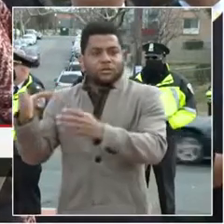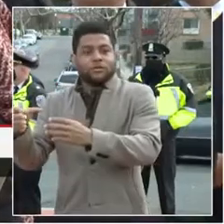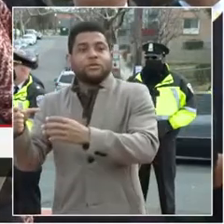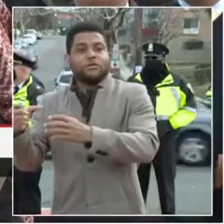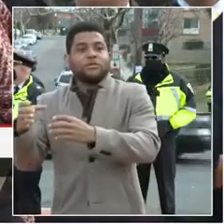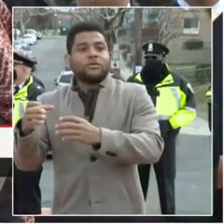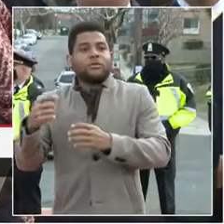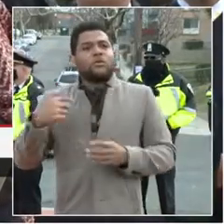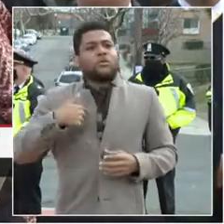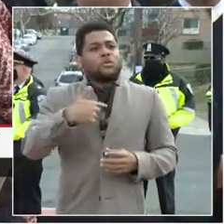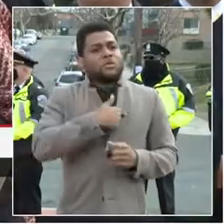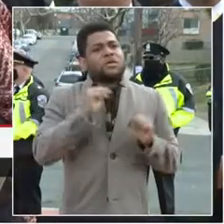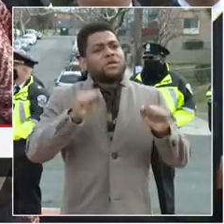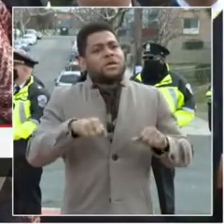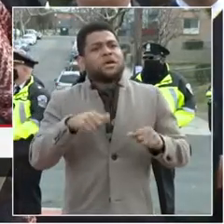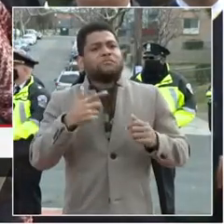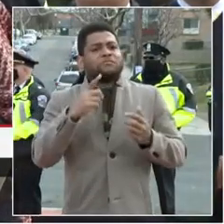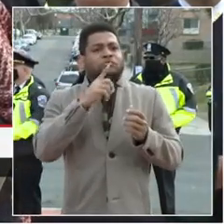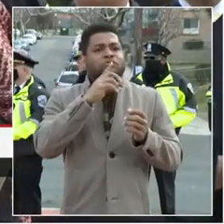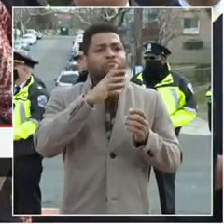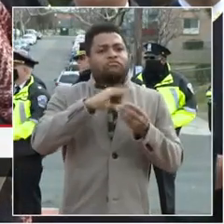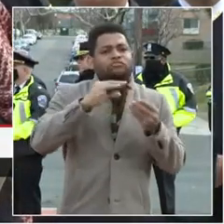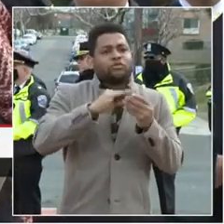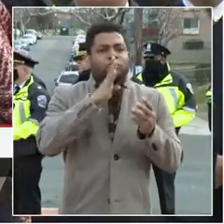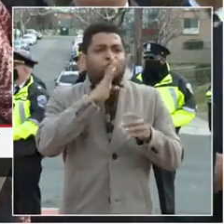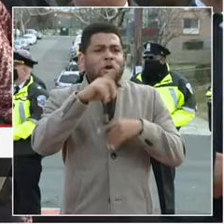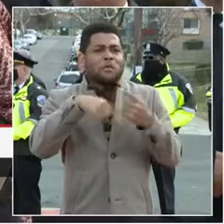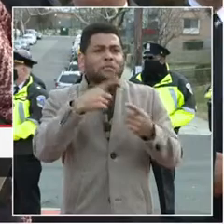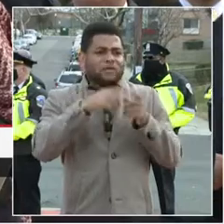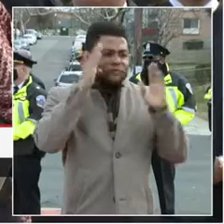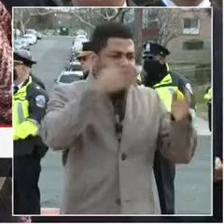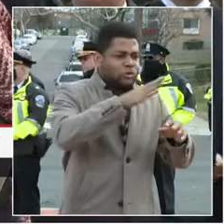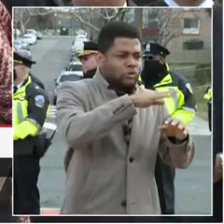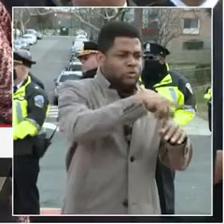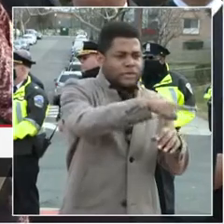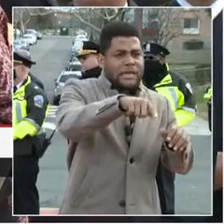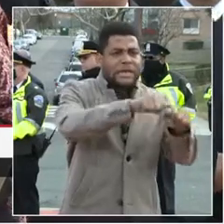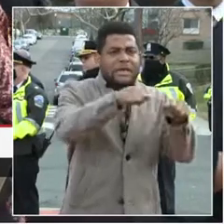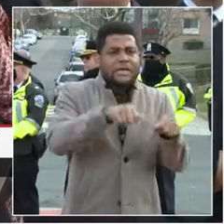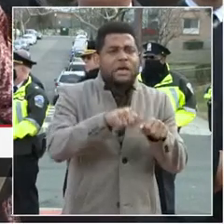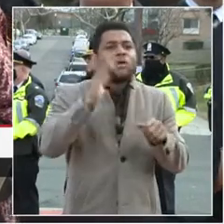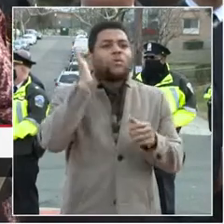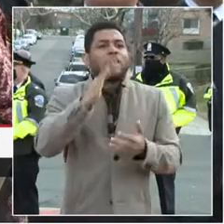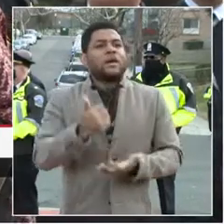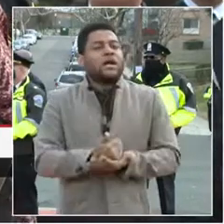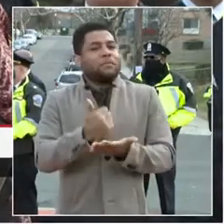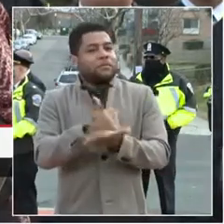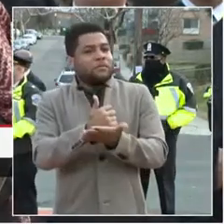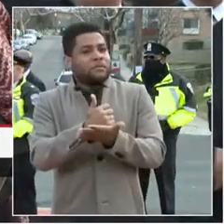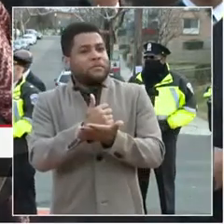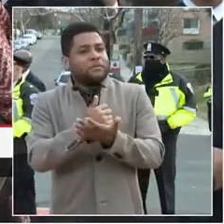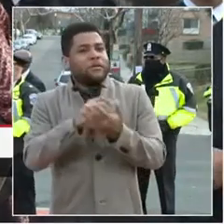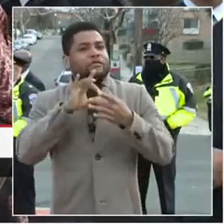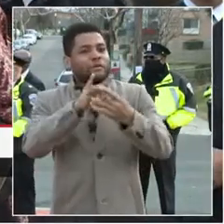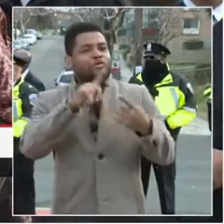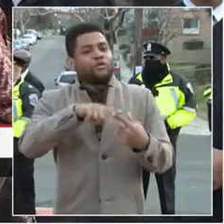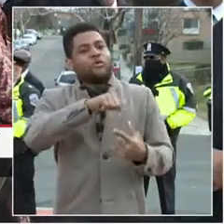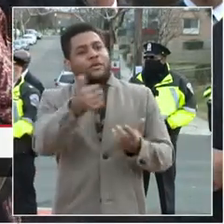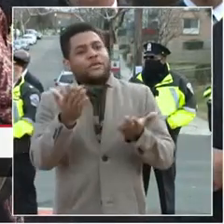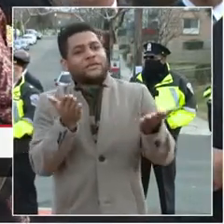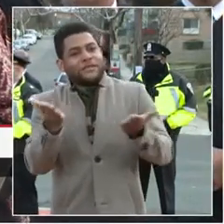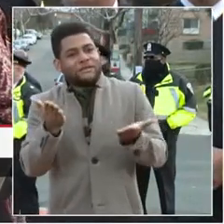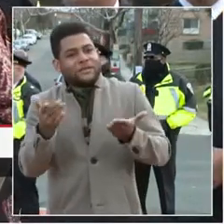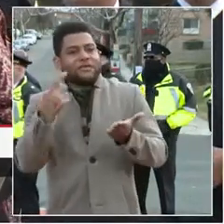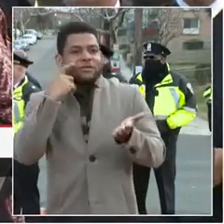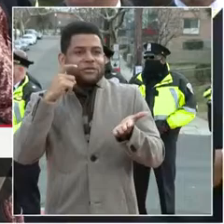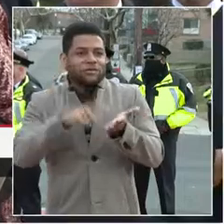deployment and how having those focused deployment of officers along with other services has driven down